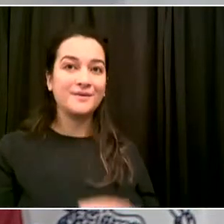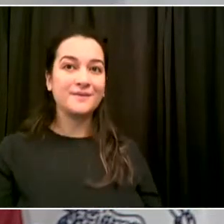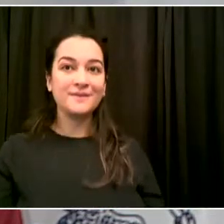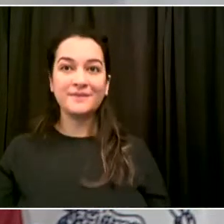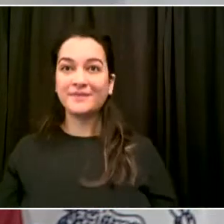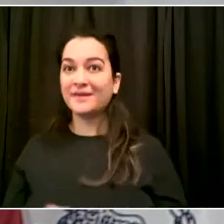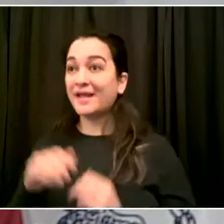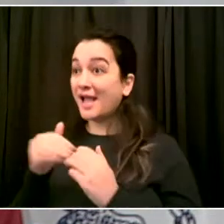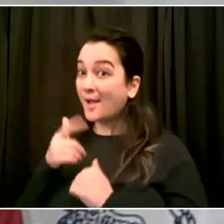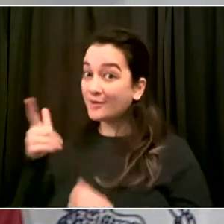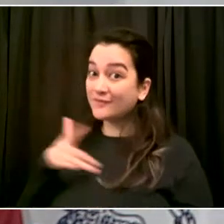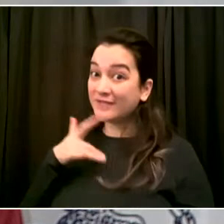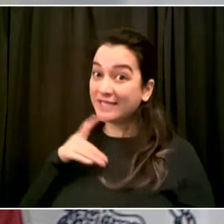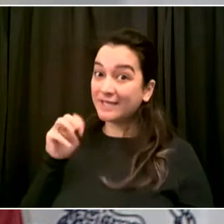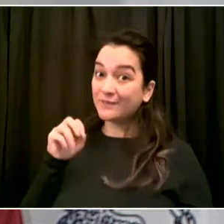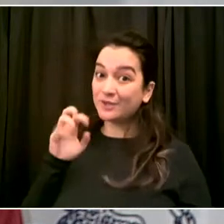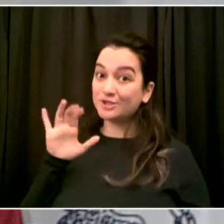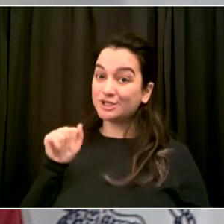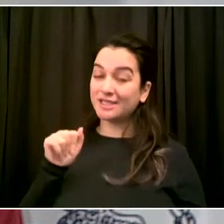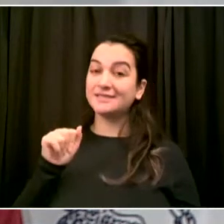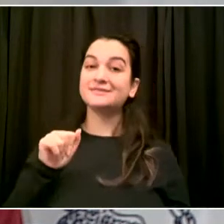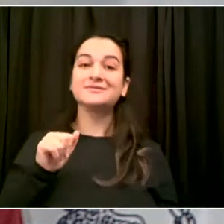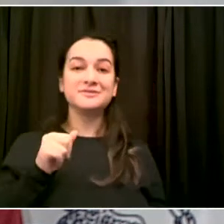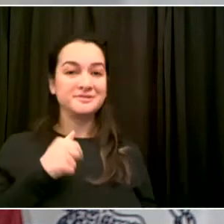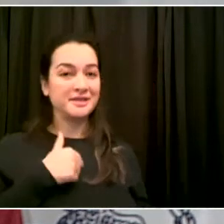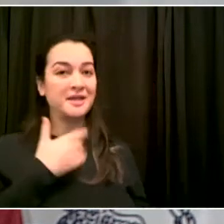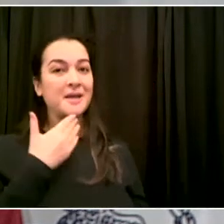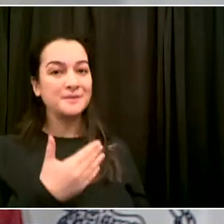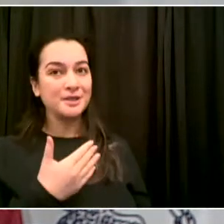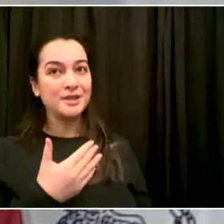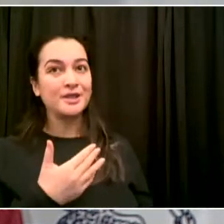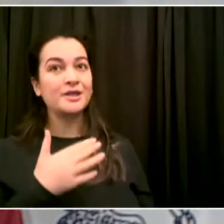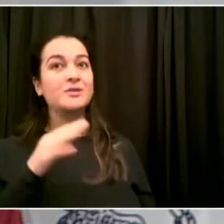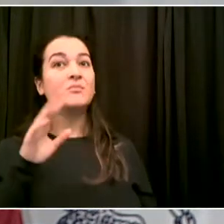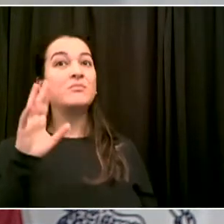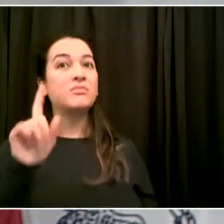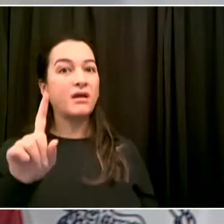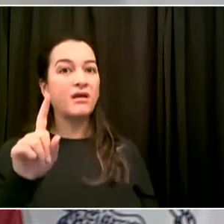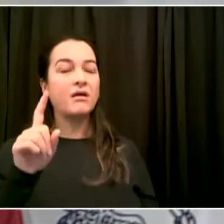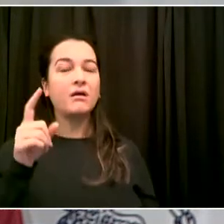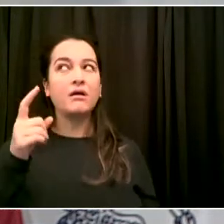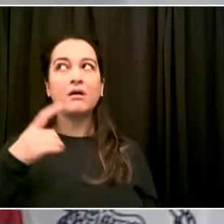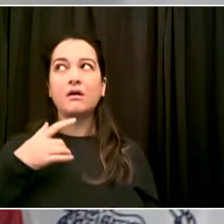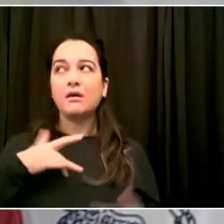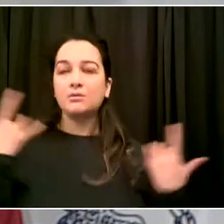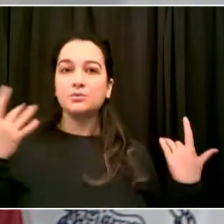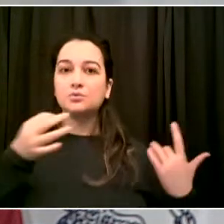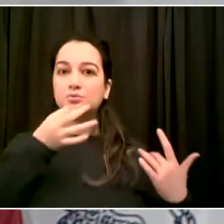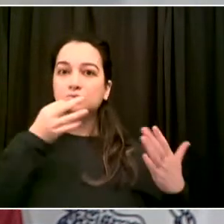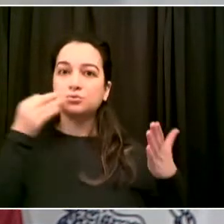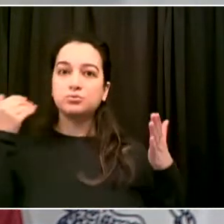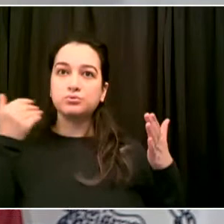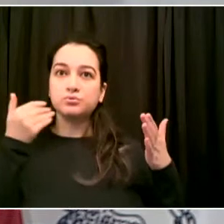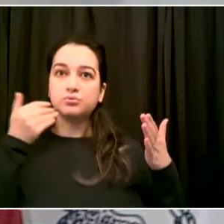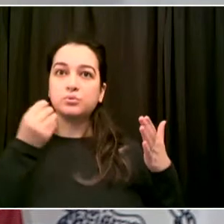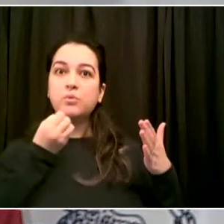good, considering the fact that I'm hoping that the winter will be over soon. It will be, Marcia. I guarantee it. It will be over